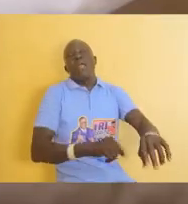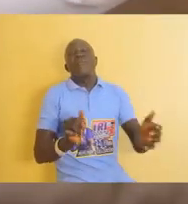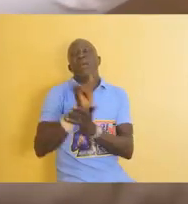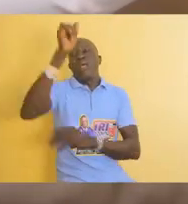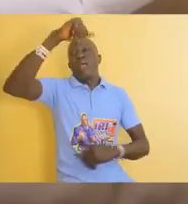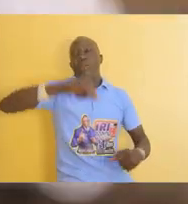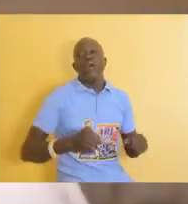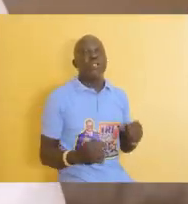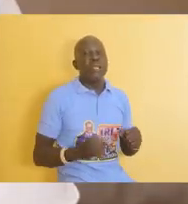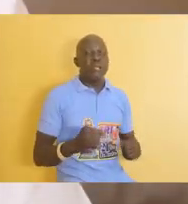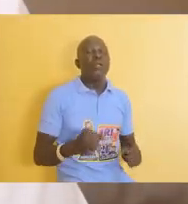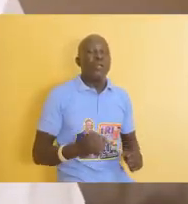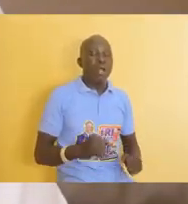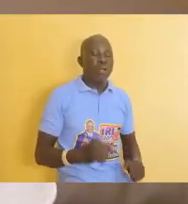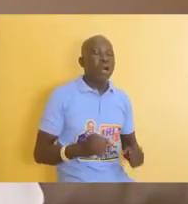ya adura